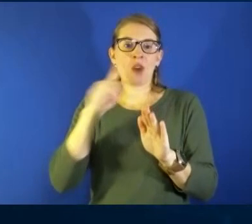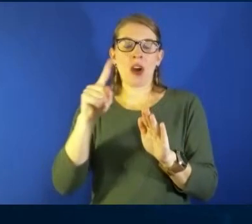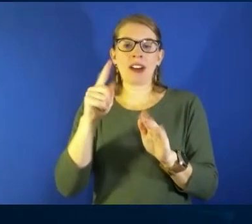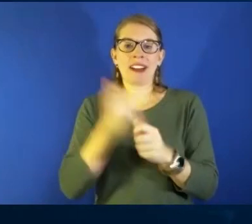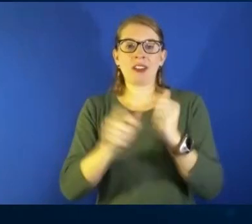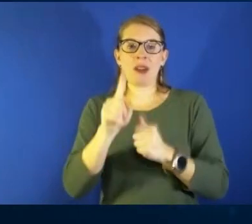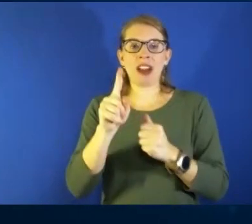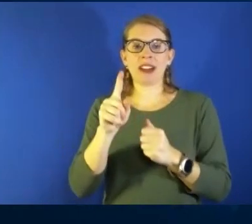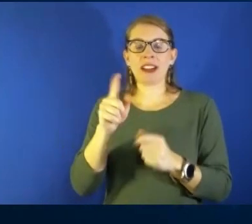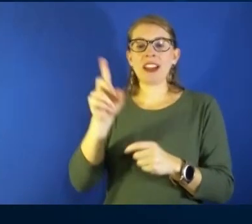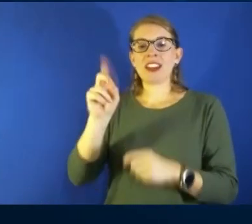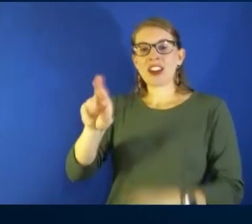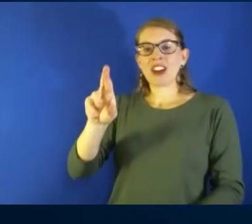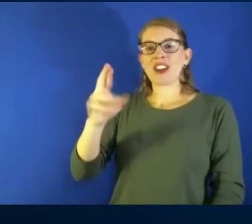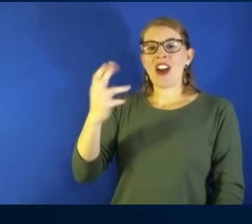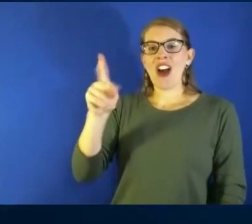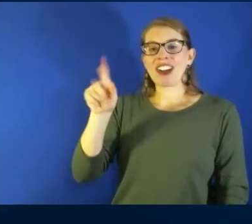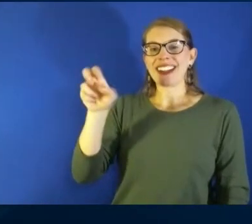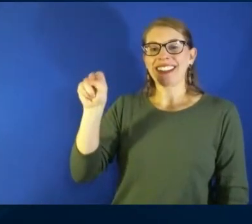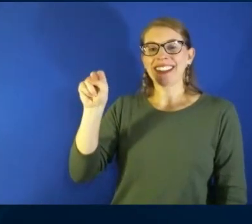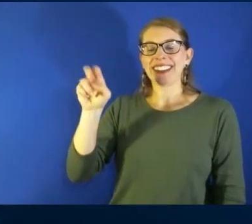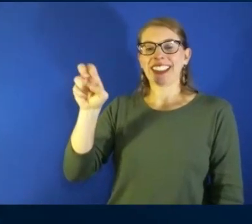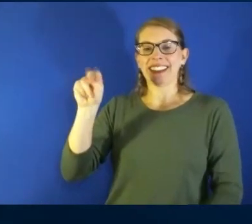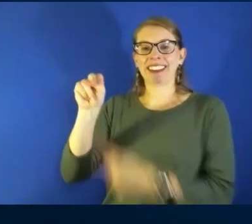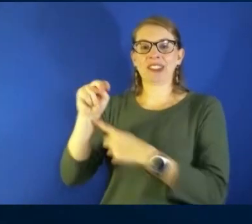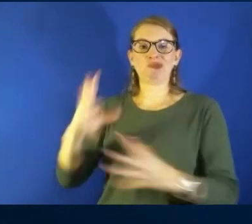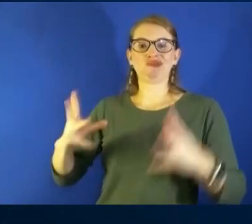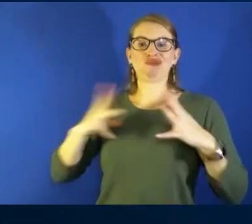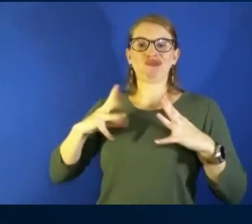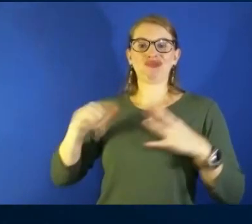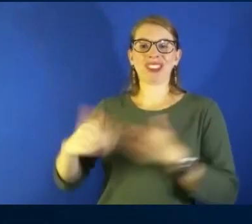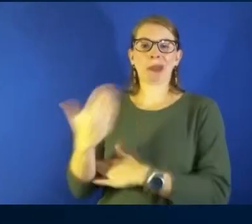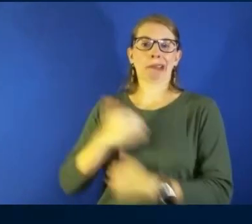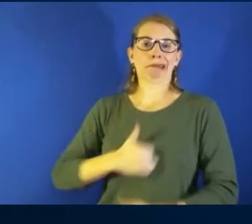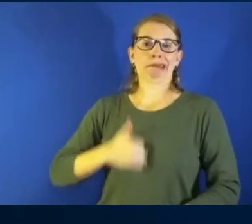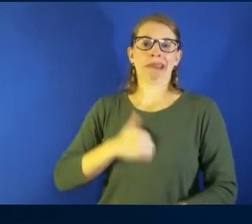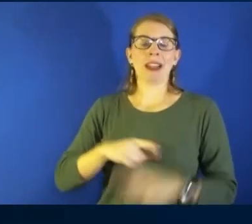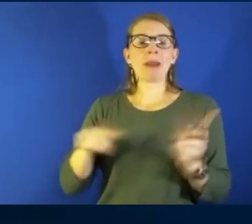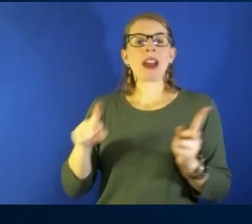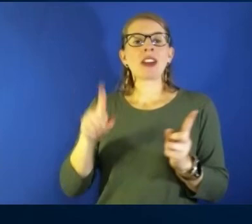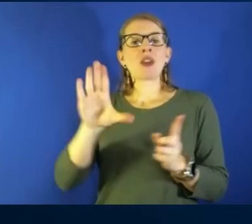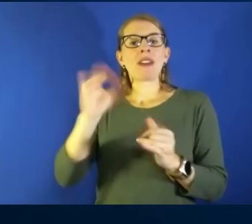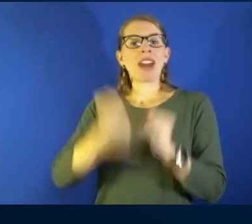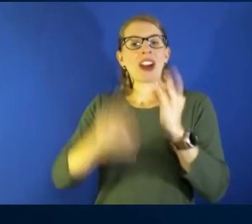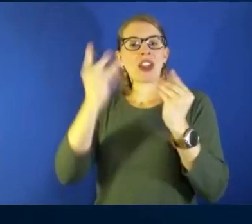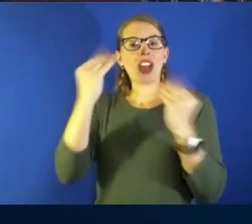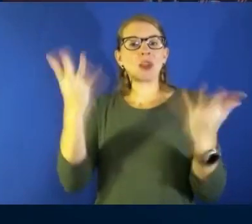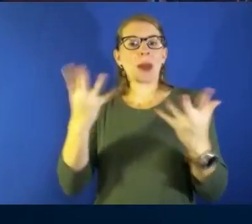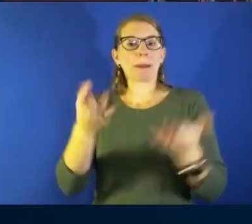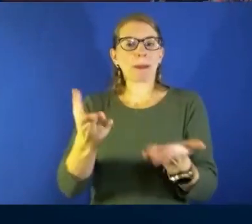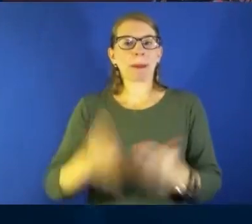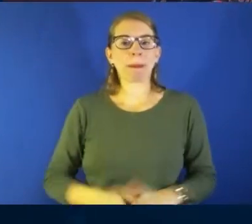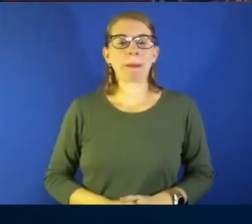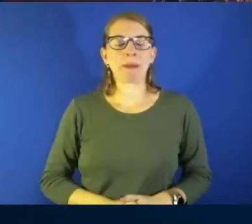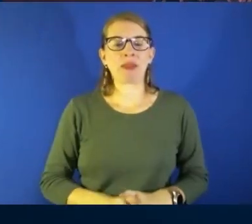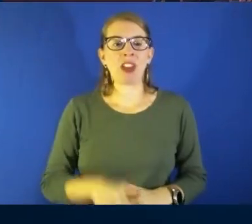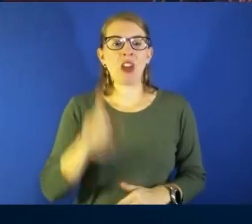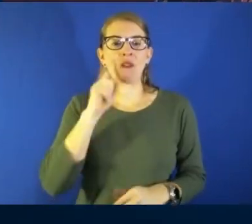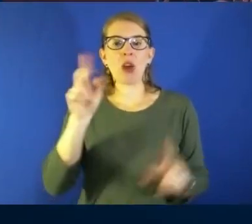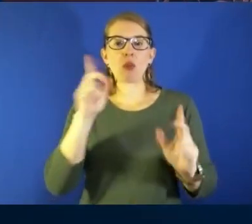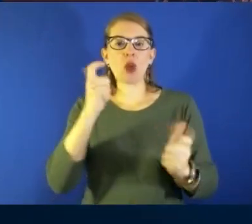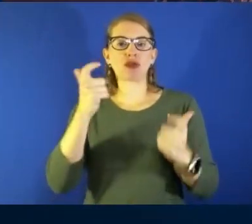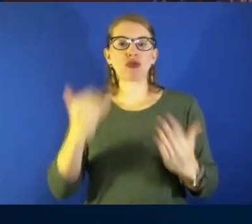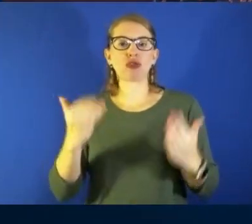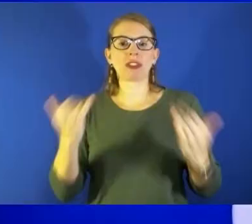sorry, people had a lot of questions about what's going on, but but I do want to hear from you. And what are your final thoughts for folks out there today?